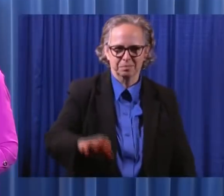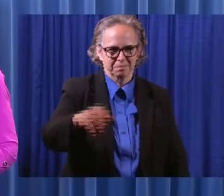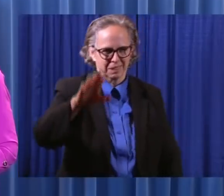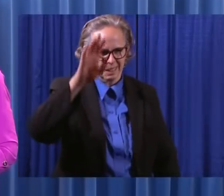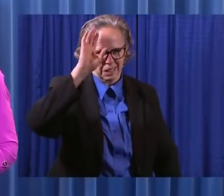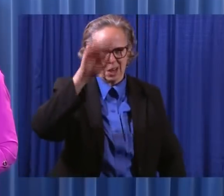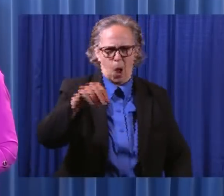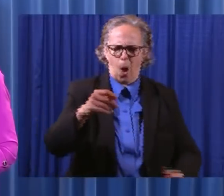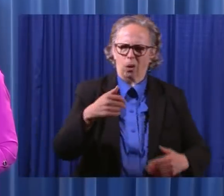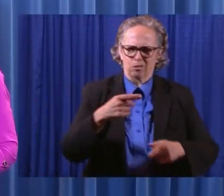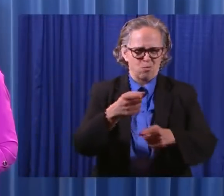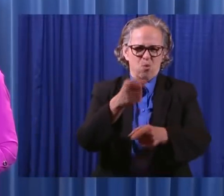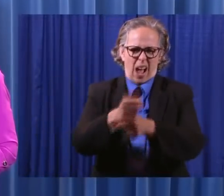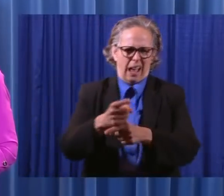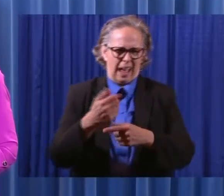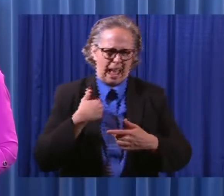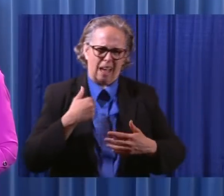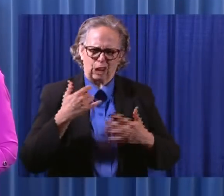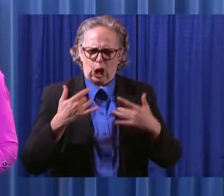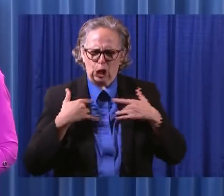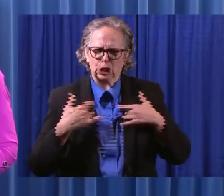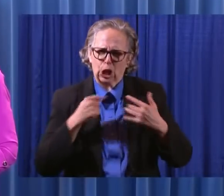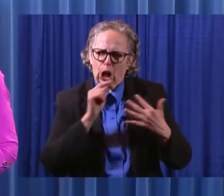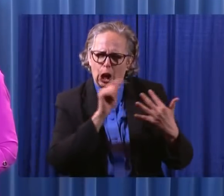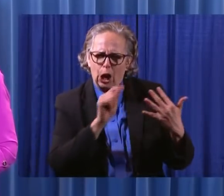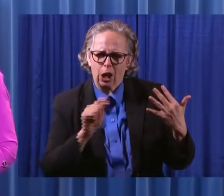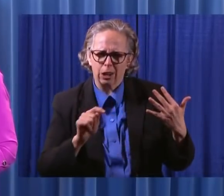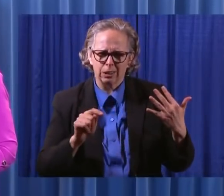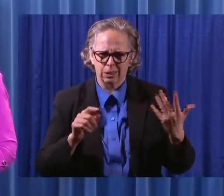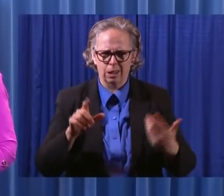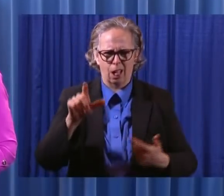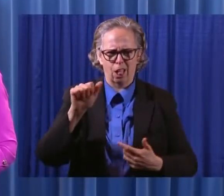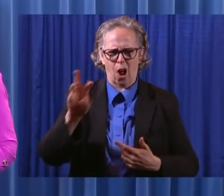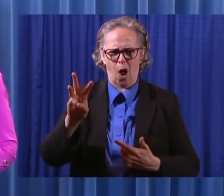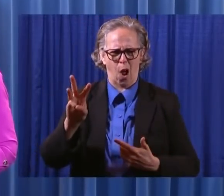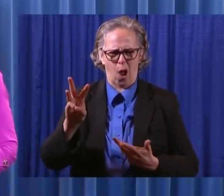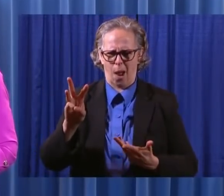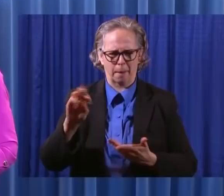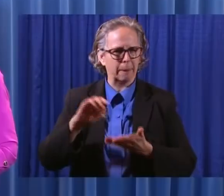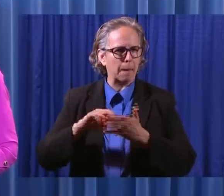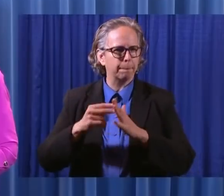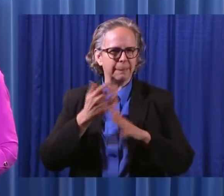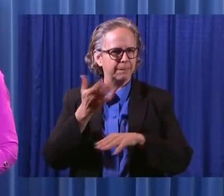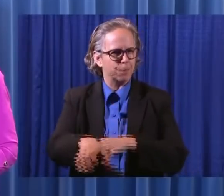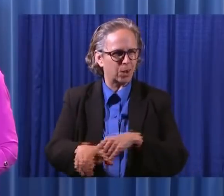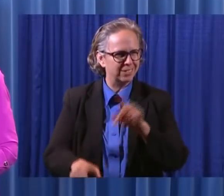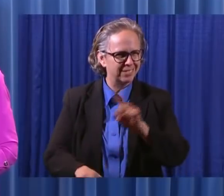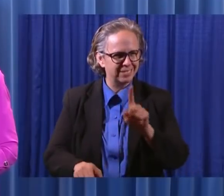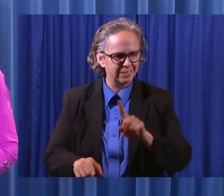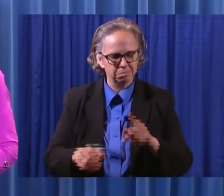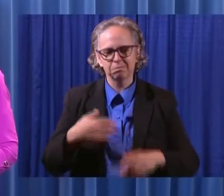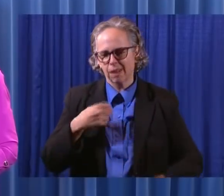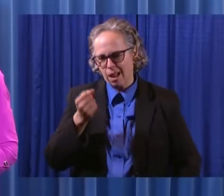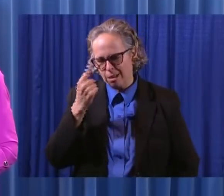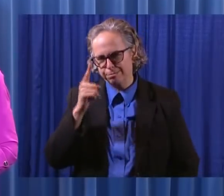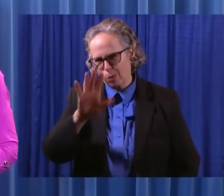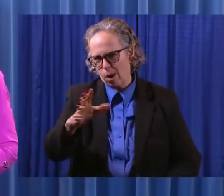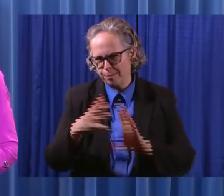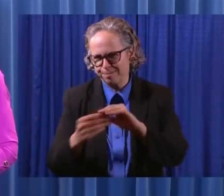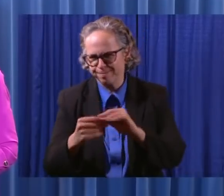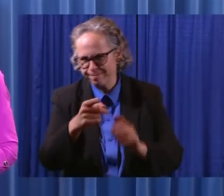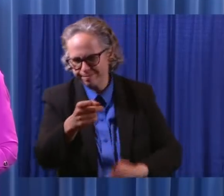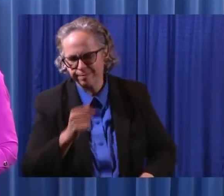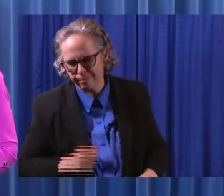not enforced. But I think also that I'm going to side with